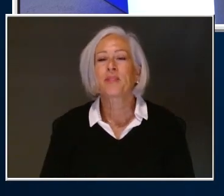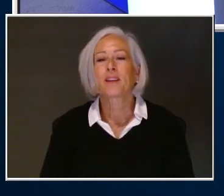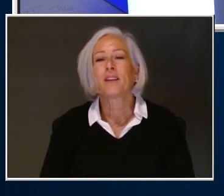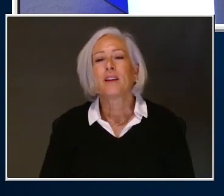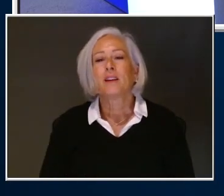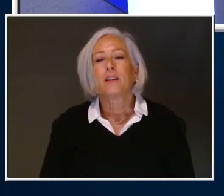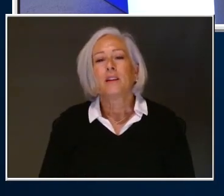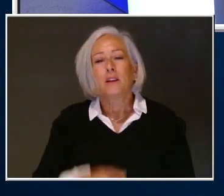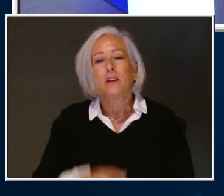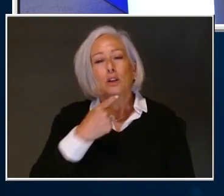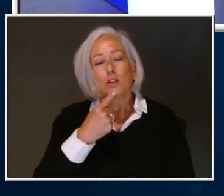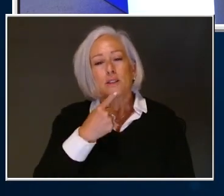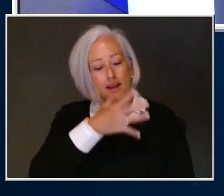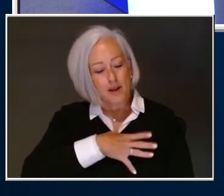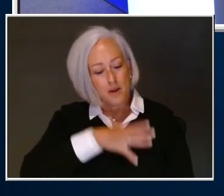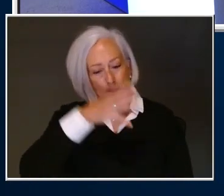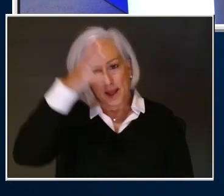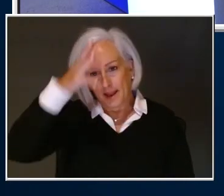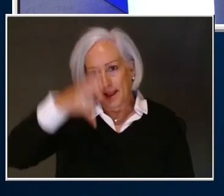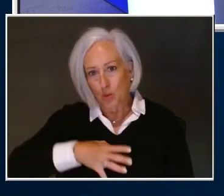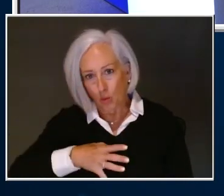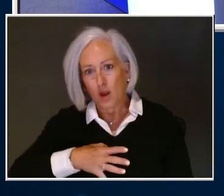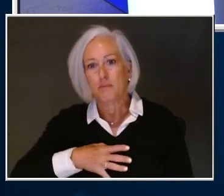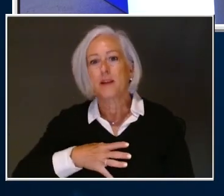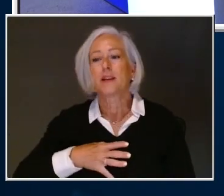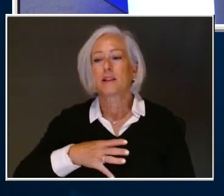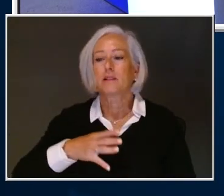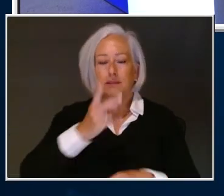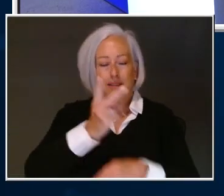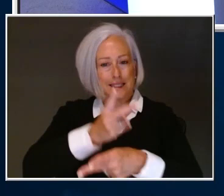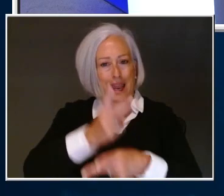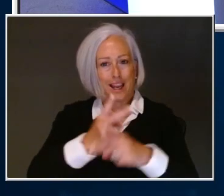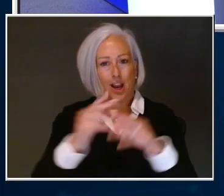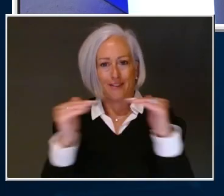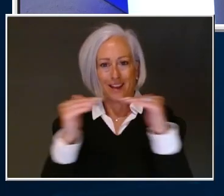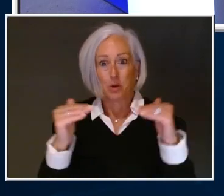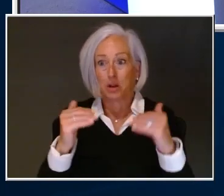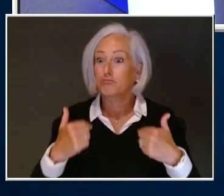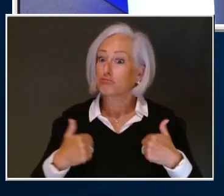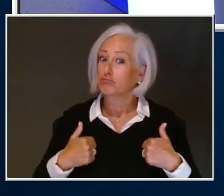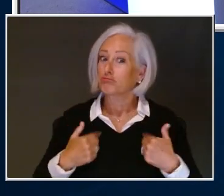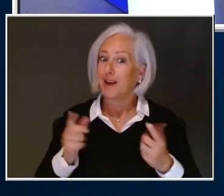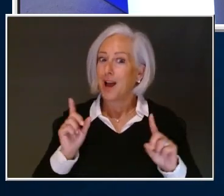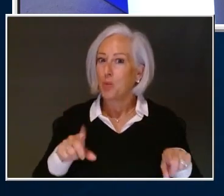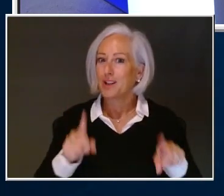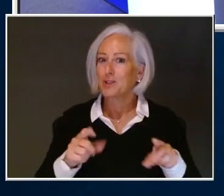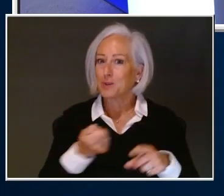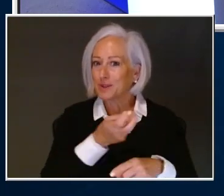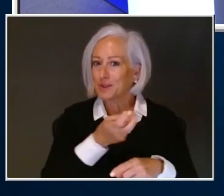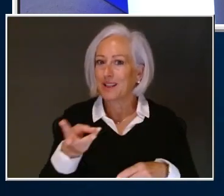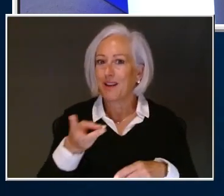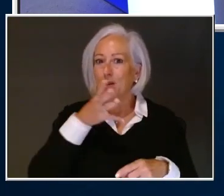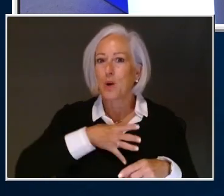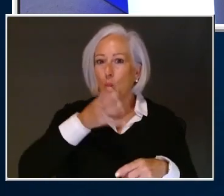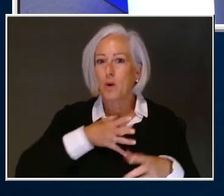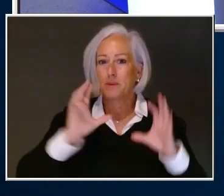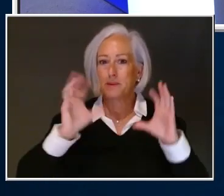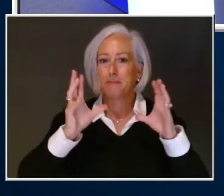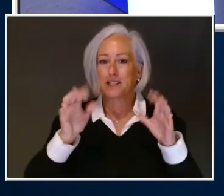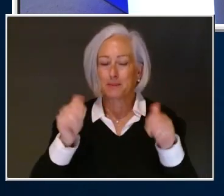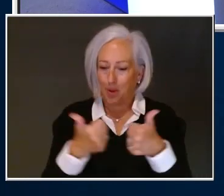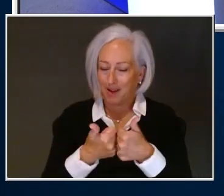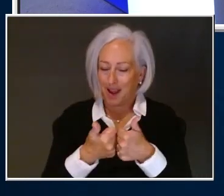women treated equal, or and by the way, I went to a couple of women's basketball games this year. It was so fun to watch.